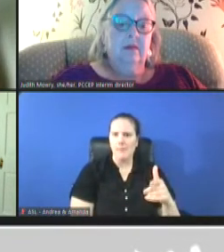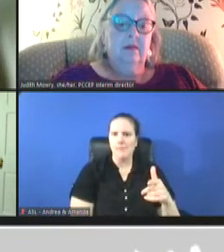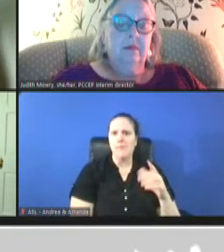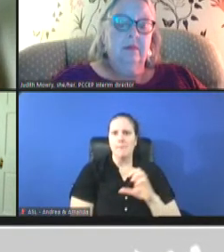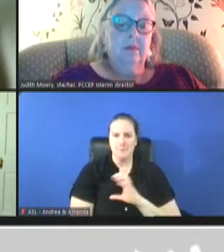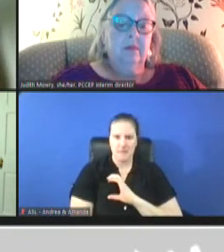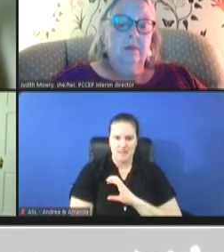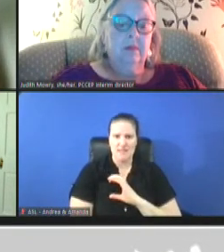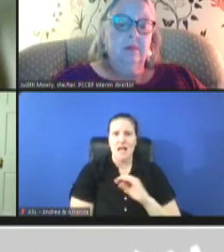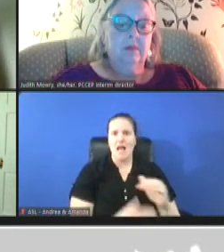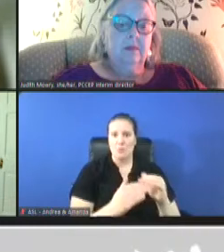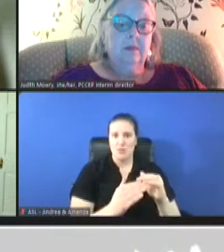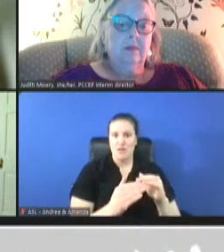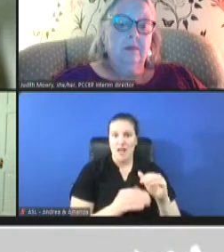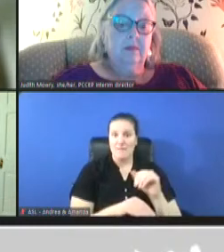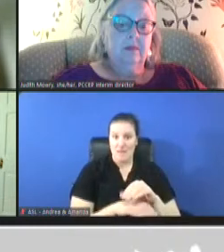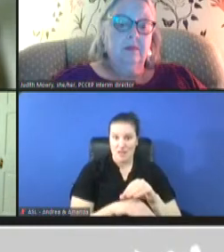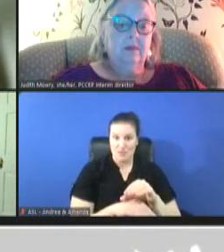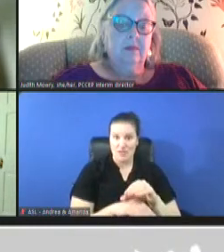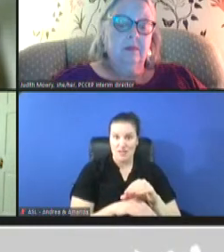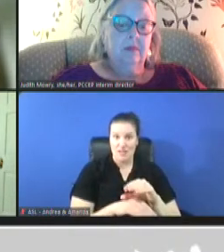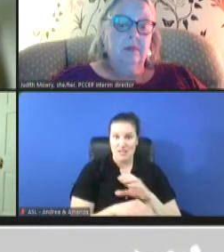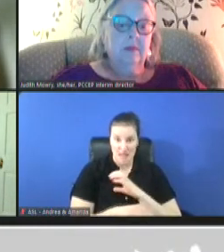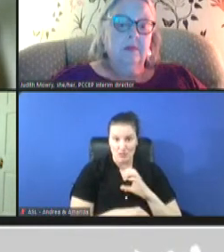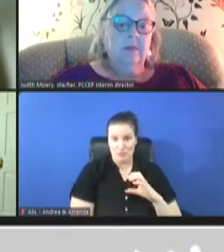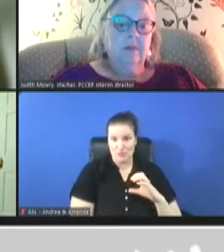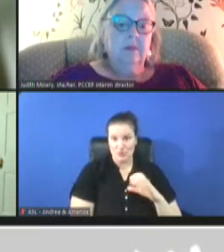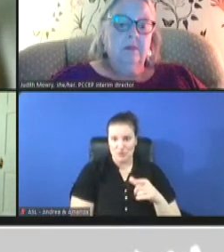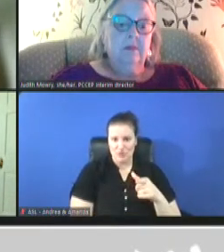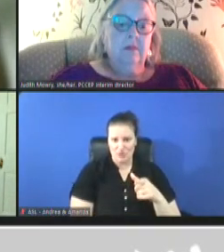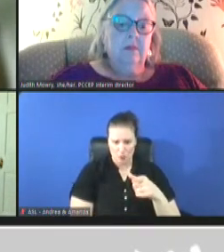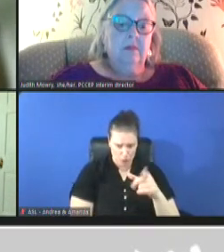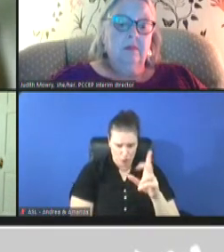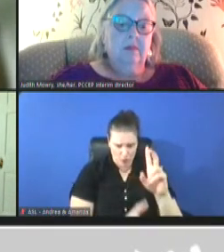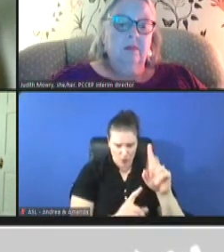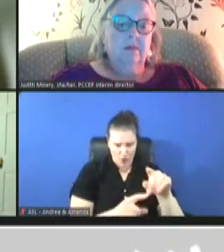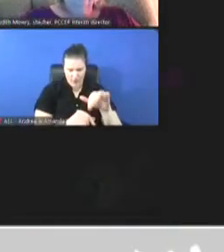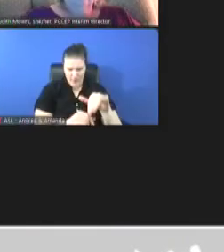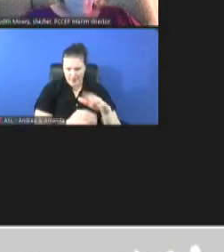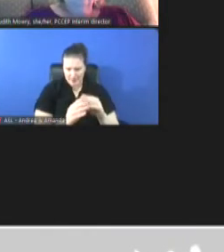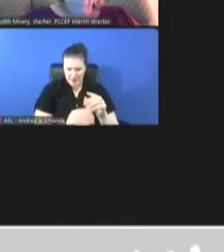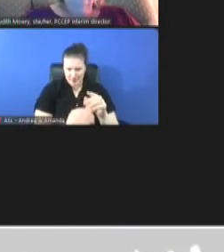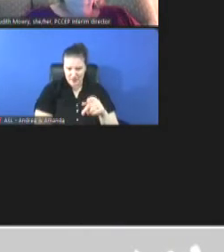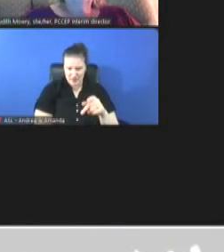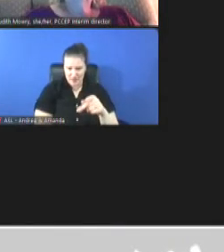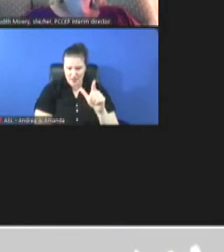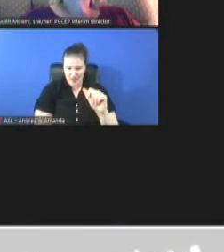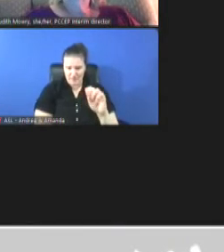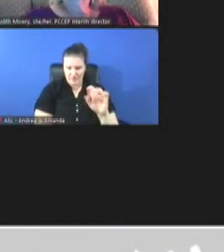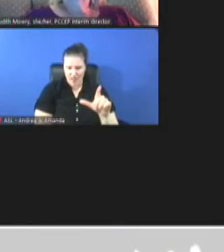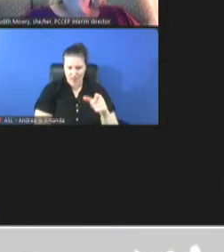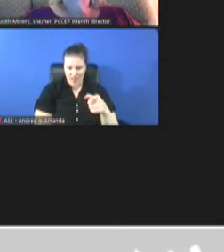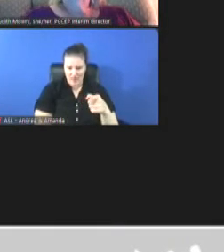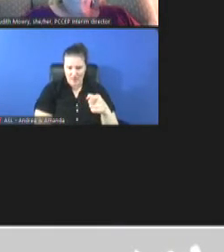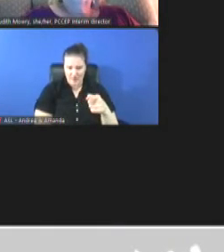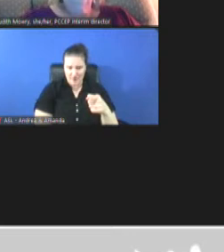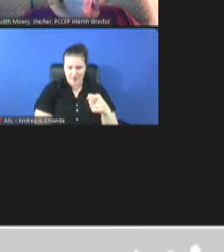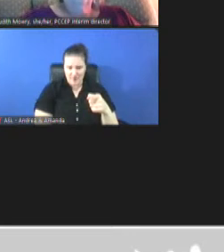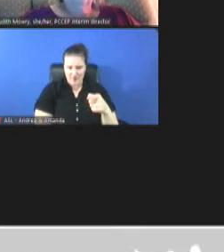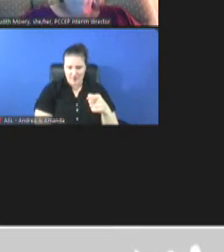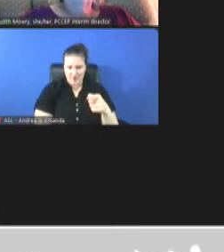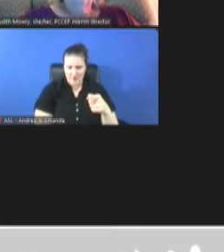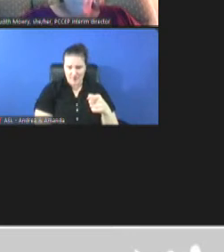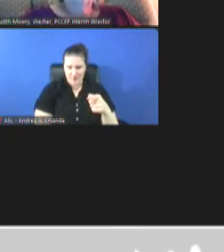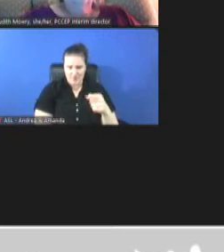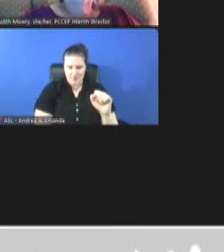Police Equity Advisory Council. Do you attend those meetings, Chief Lavelle? And if